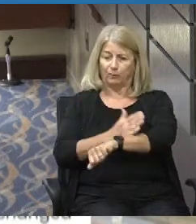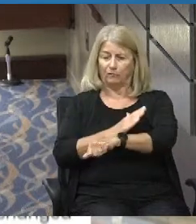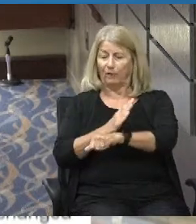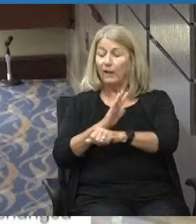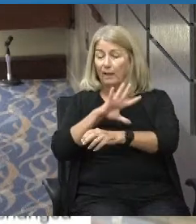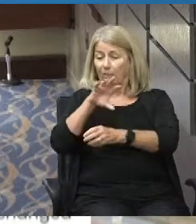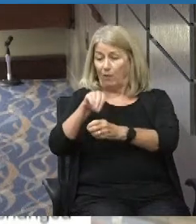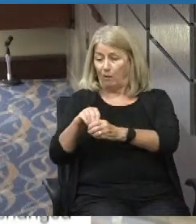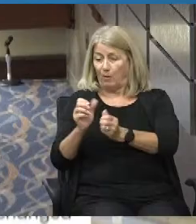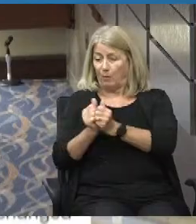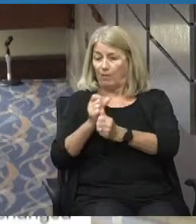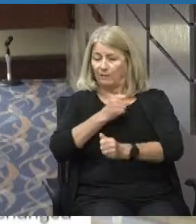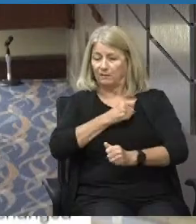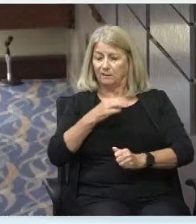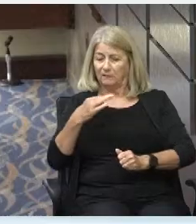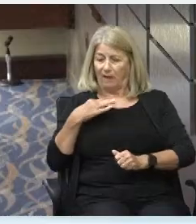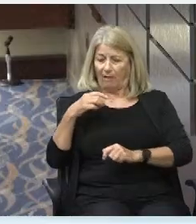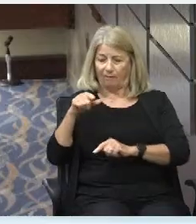staff.